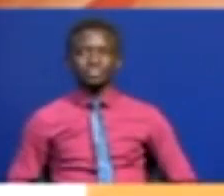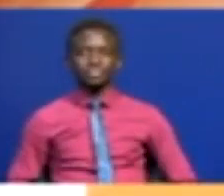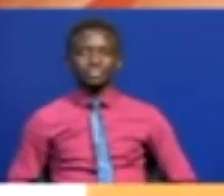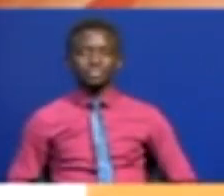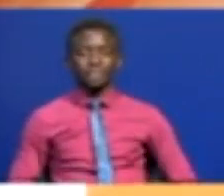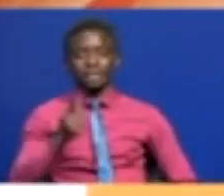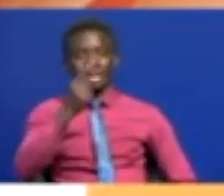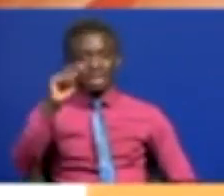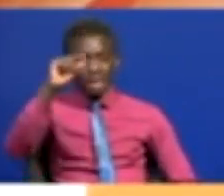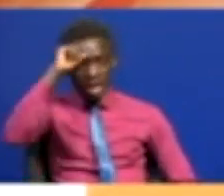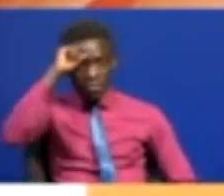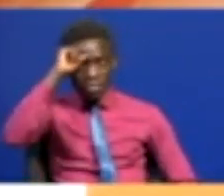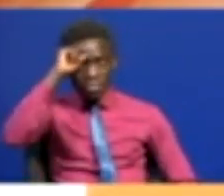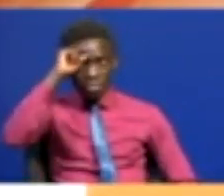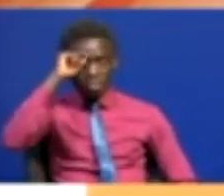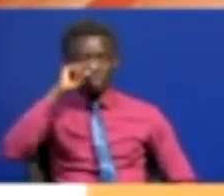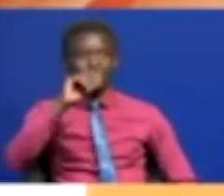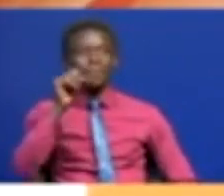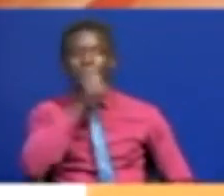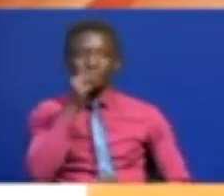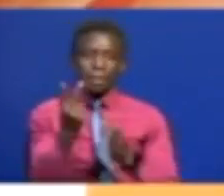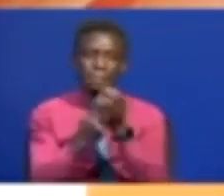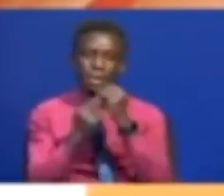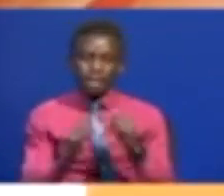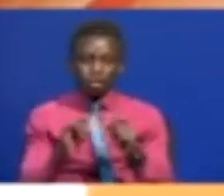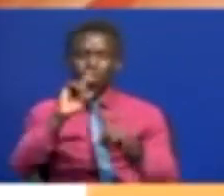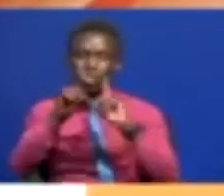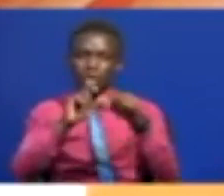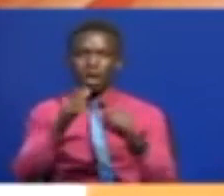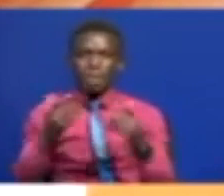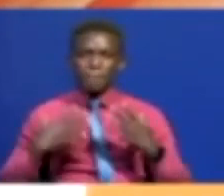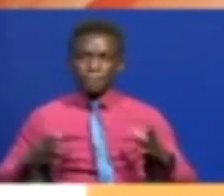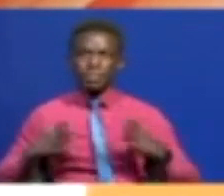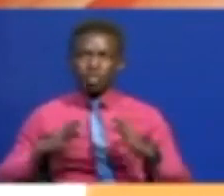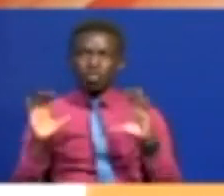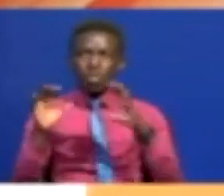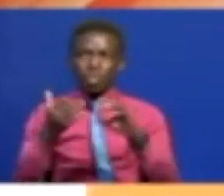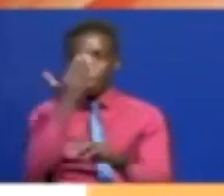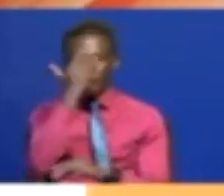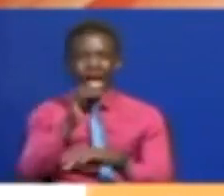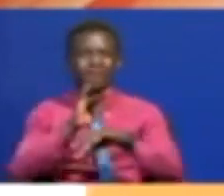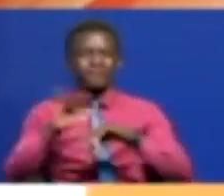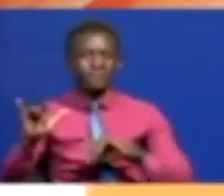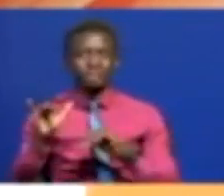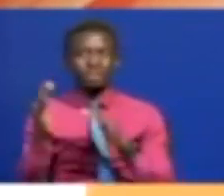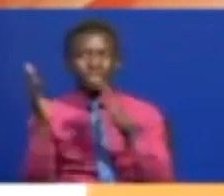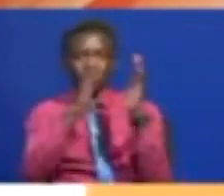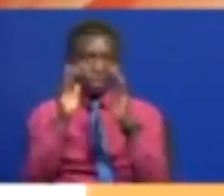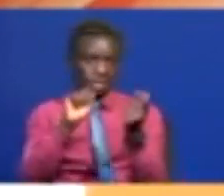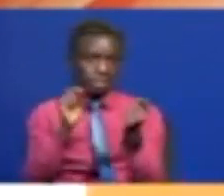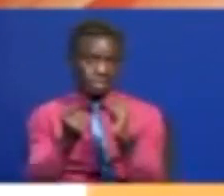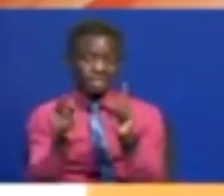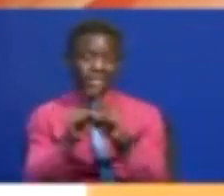The government should prioritize cushioning of vulnerable communities from the adverse effects of climate change. Pan-African